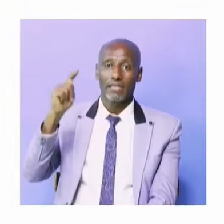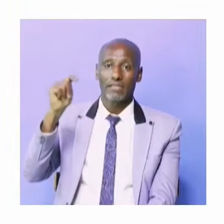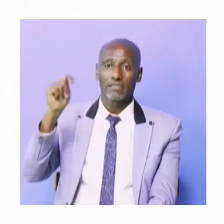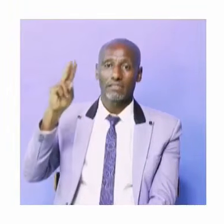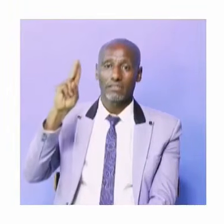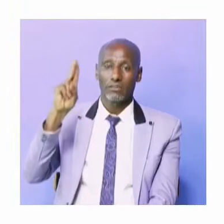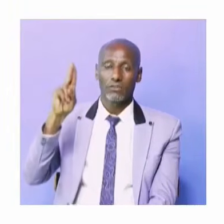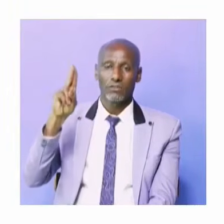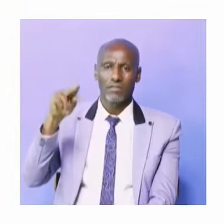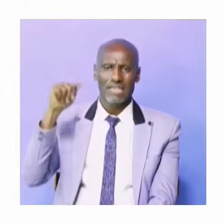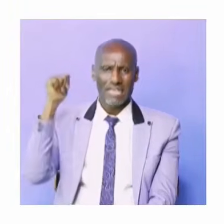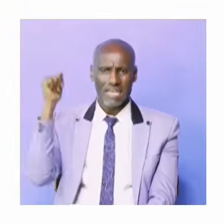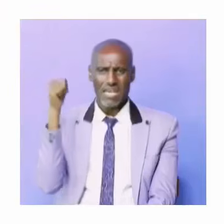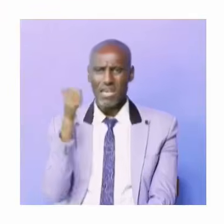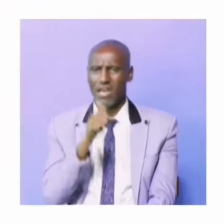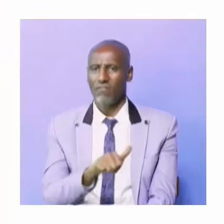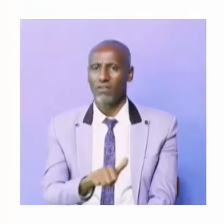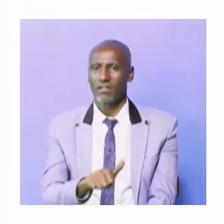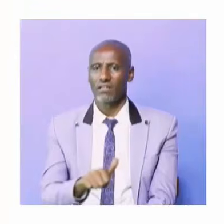never